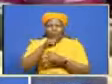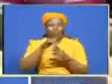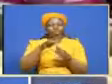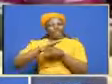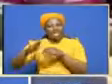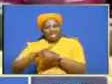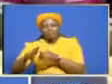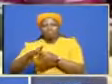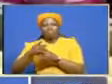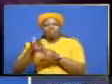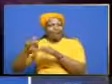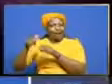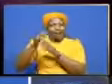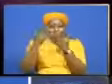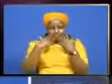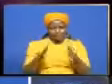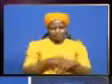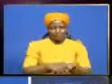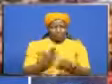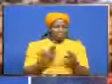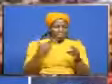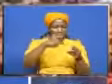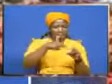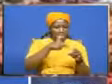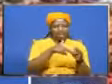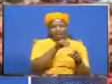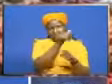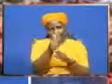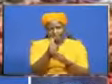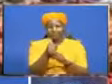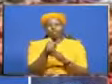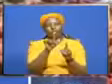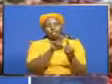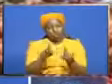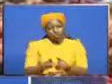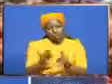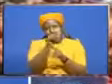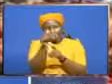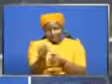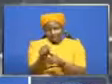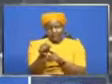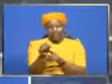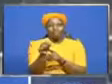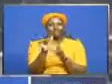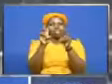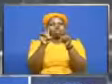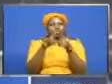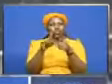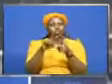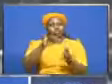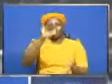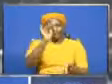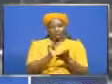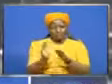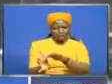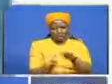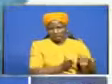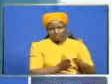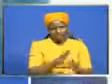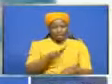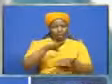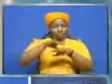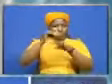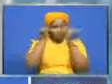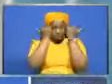category, drop in gasoline and diesel prices is another factor to the CPI slowdown. Finally, a Swedish court has